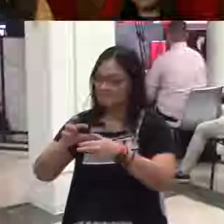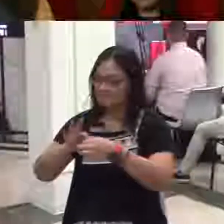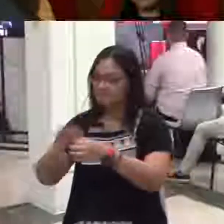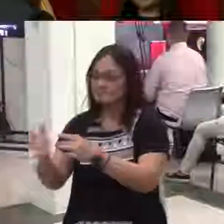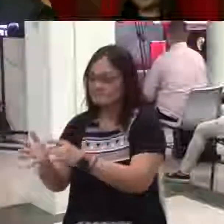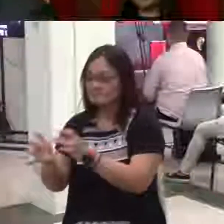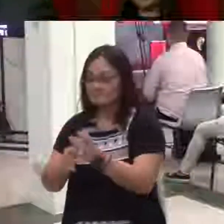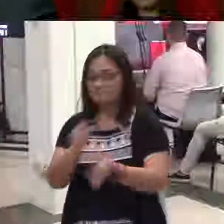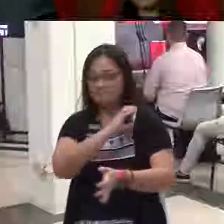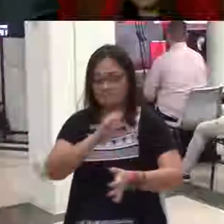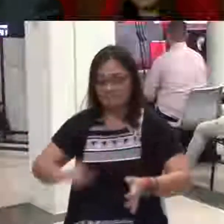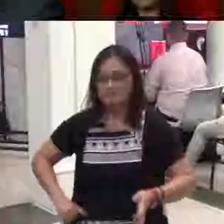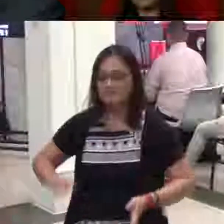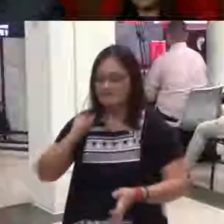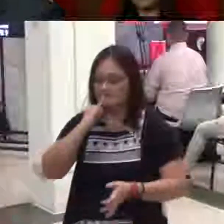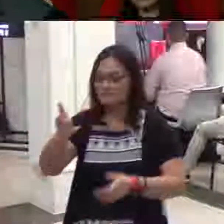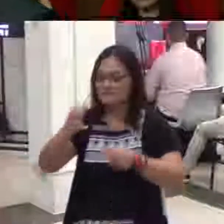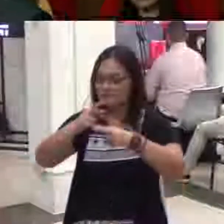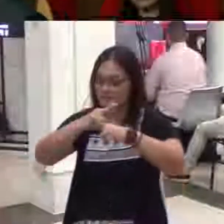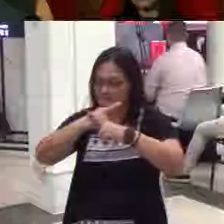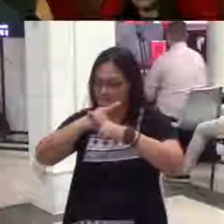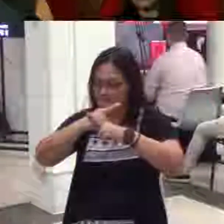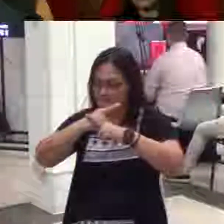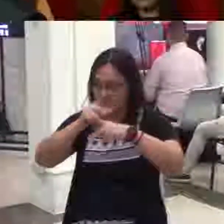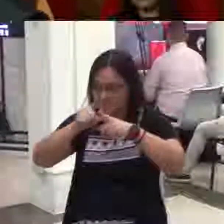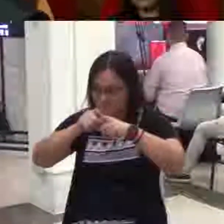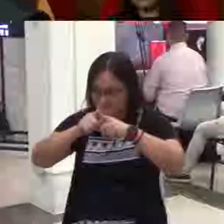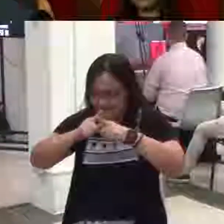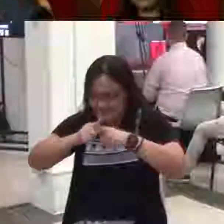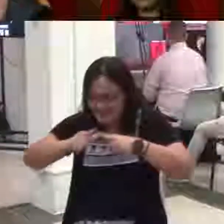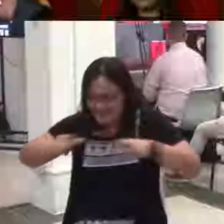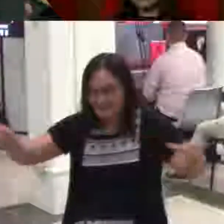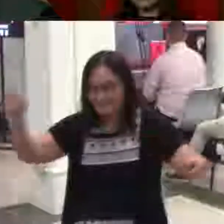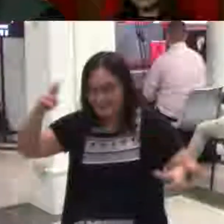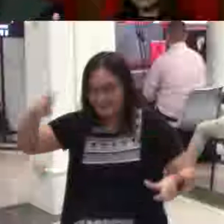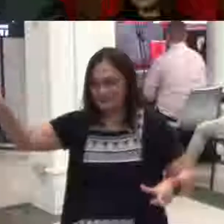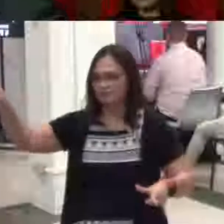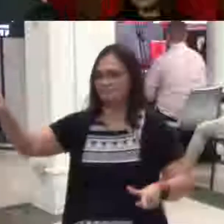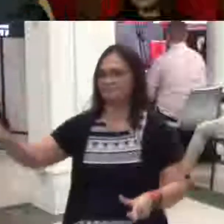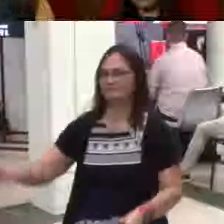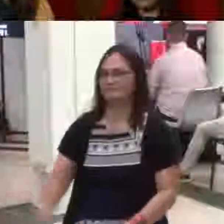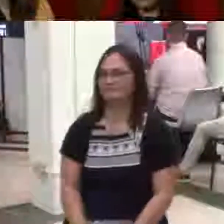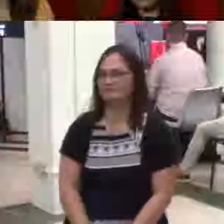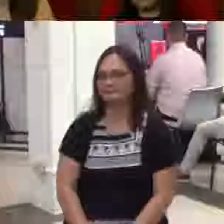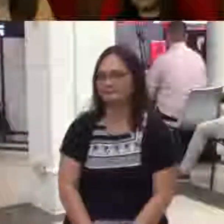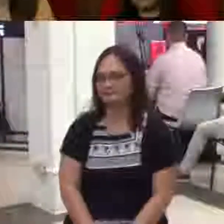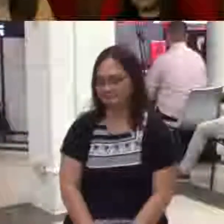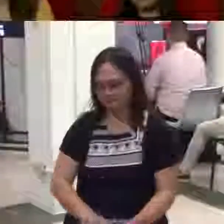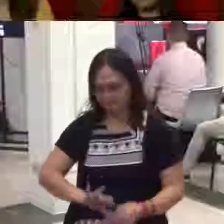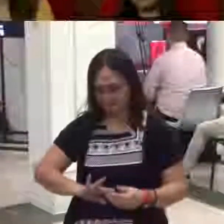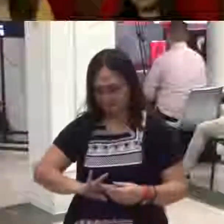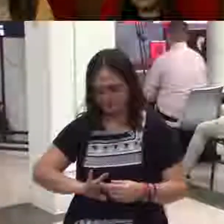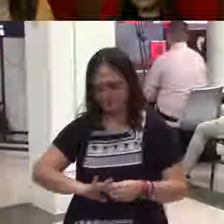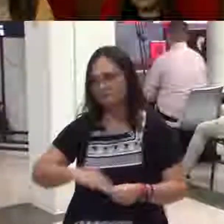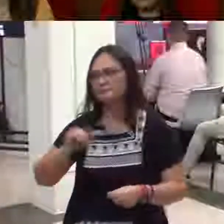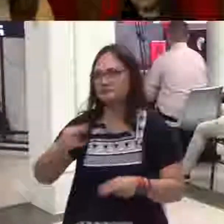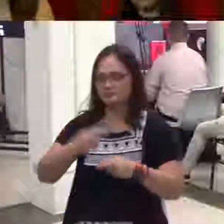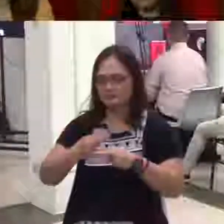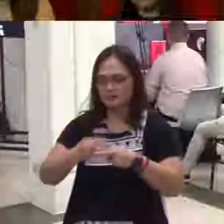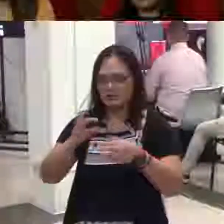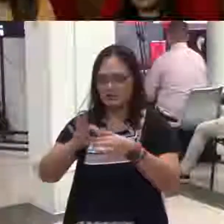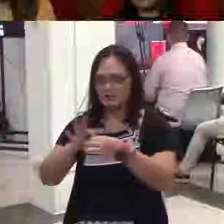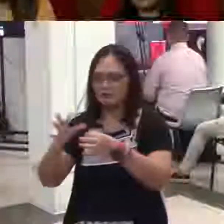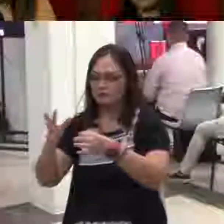the name of the Lord Jesus Christ is greater than my surname the name of the Lord Jesus Christ in me is